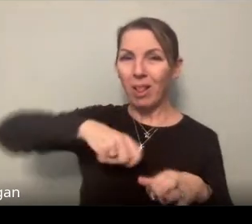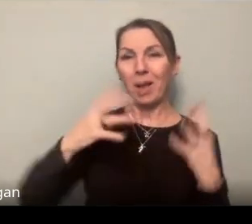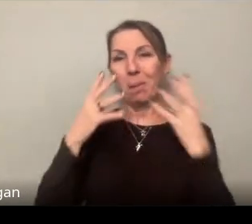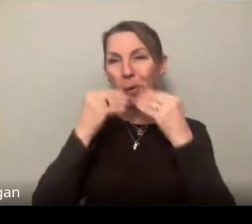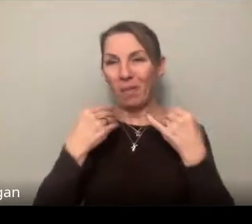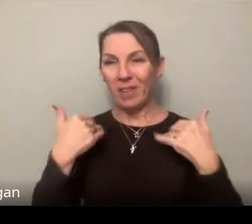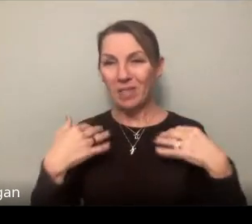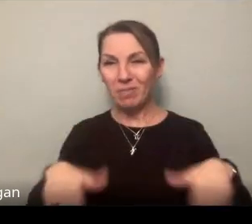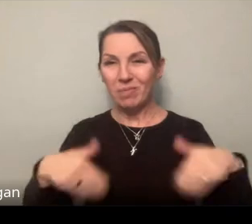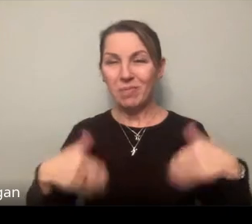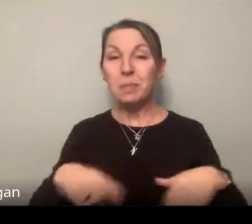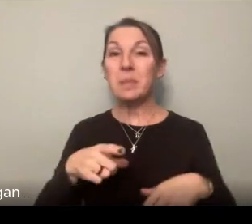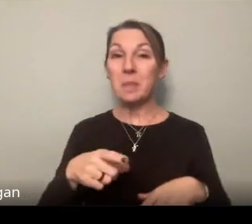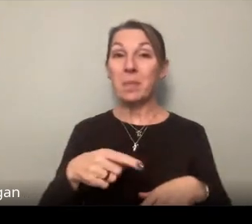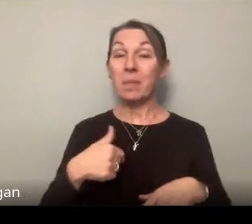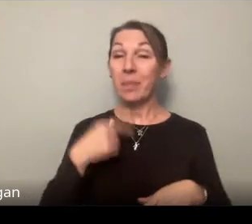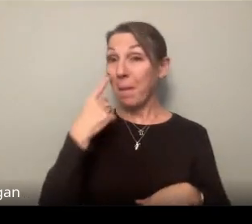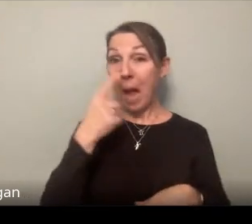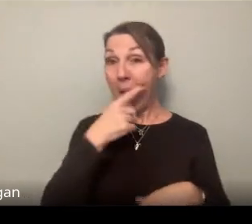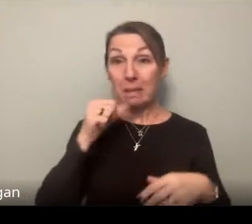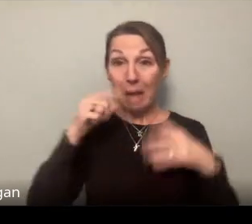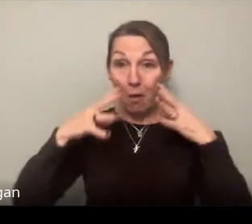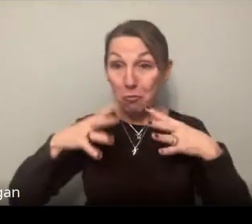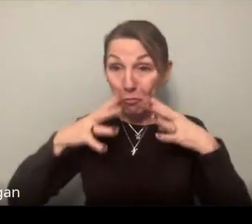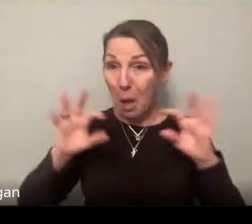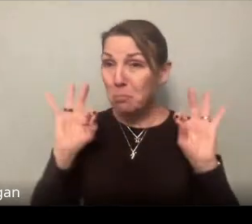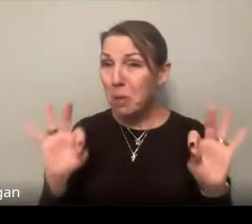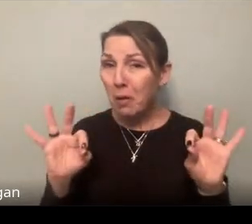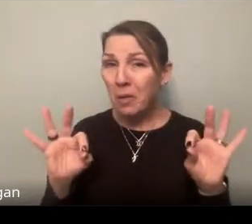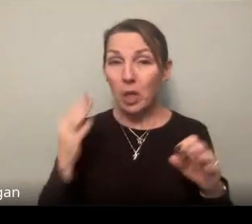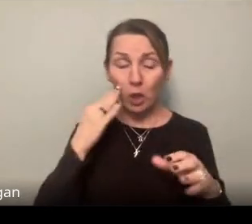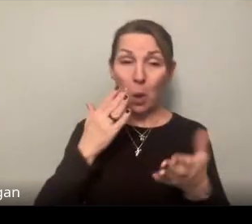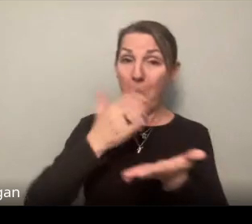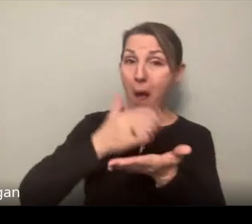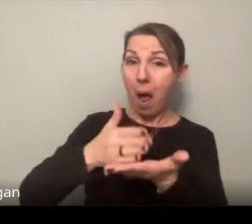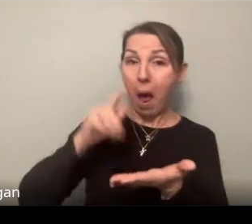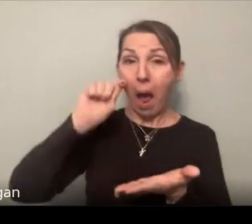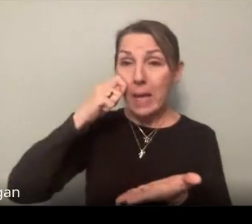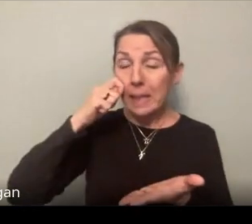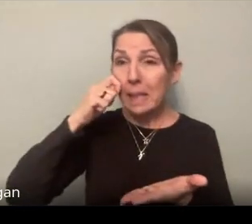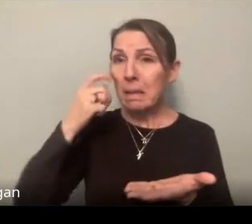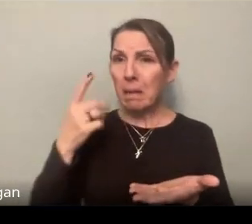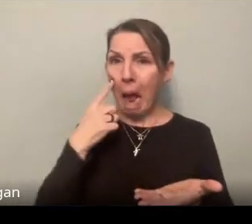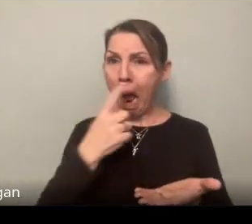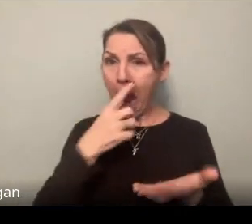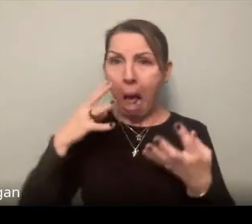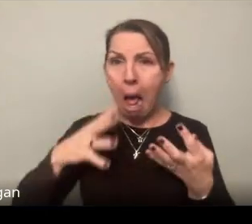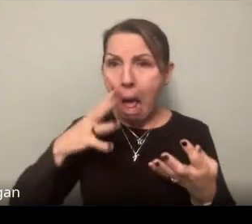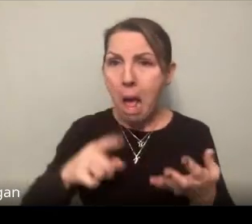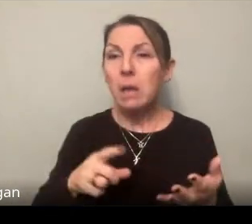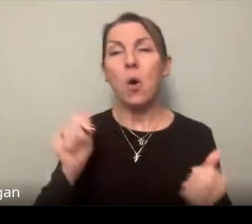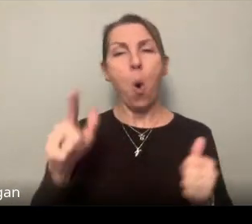beautiful. And I ain't gotta rub my eyes running, you know what I mean? Because when you chop the onions, do your eyes Yeah, run when you all chop the